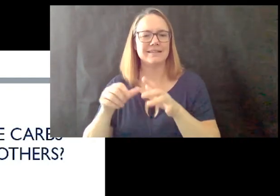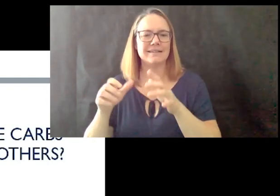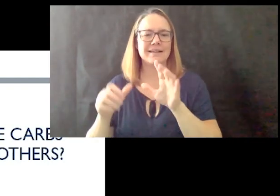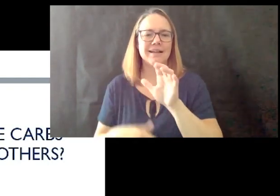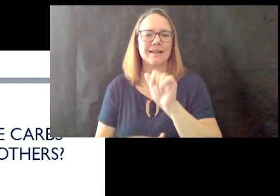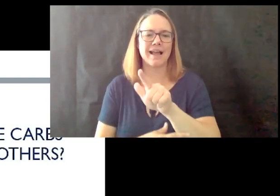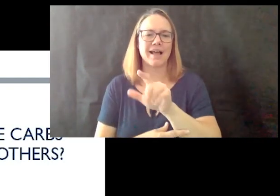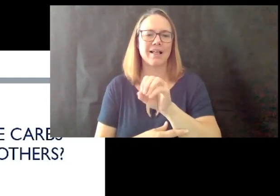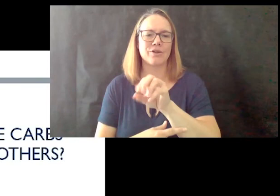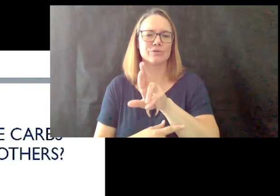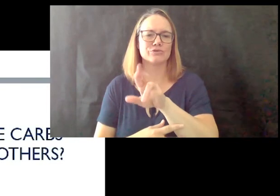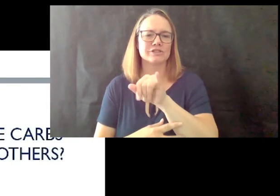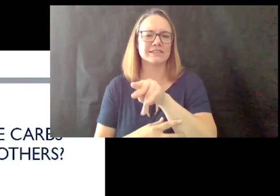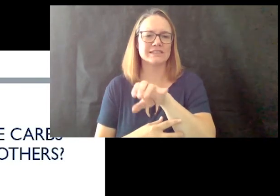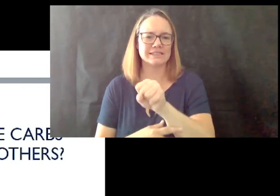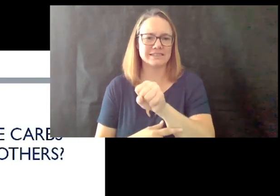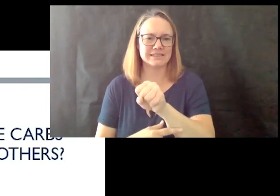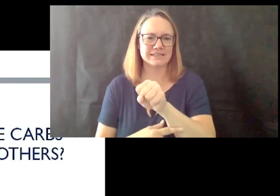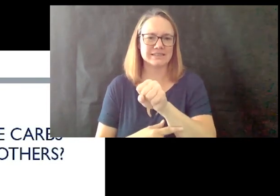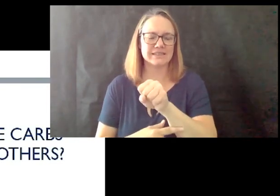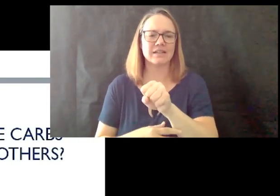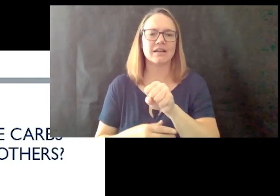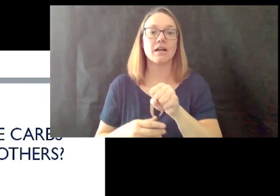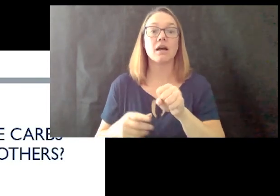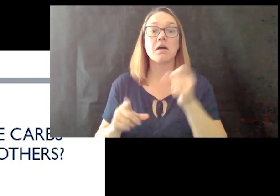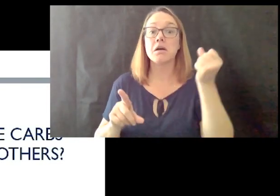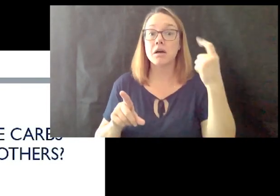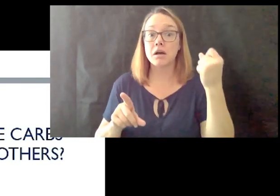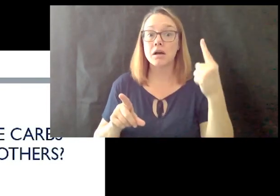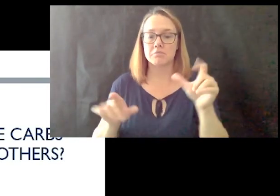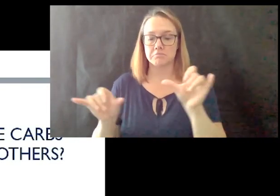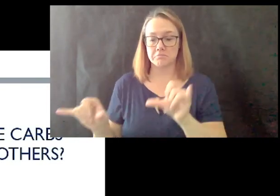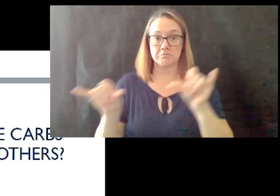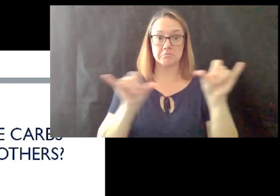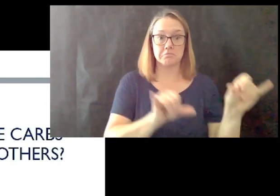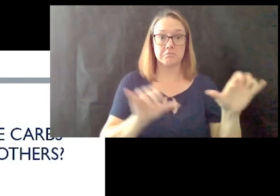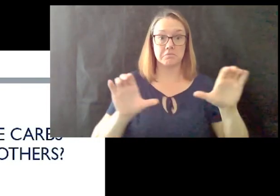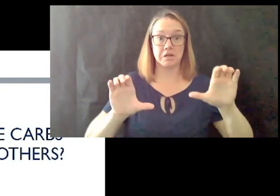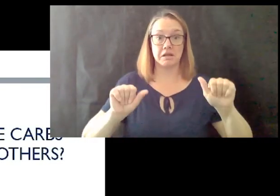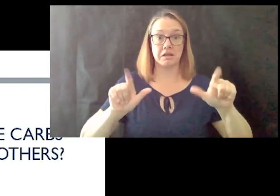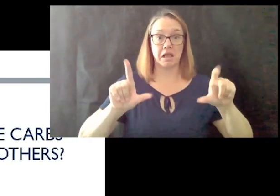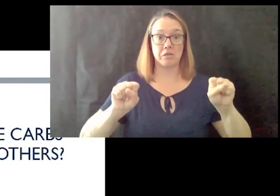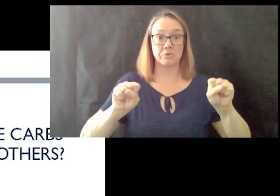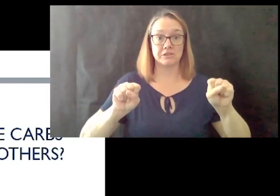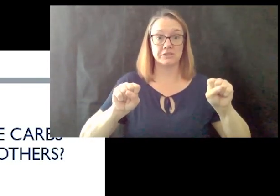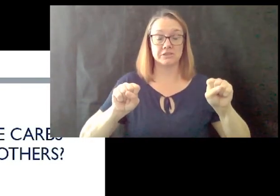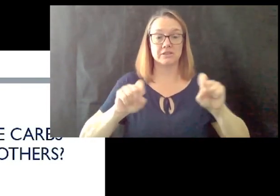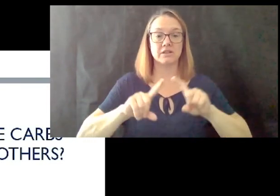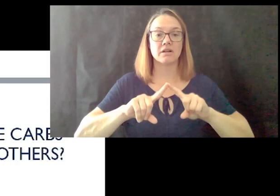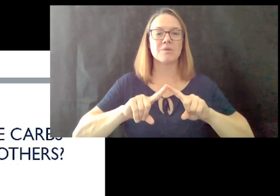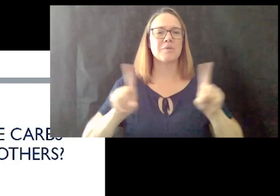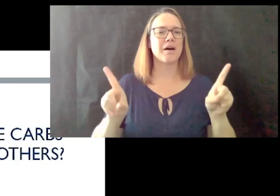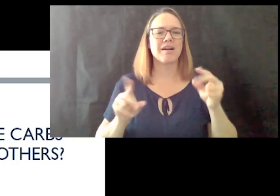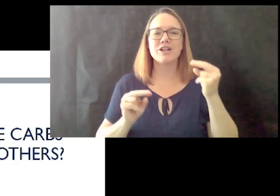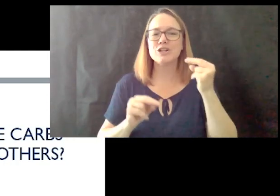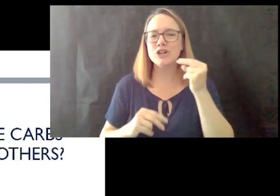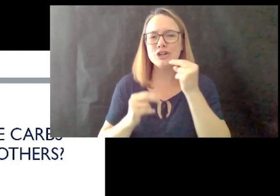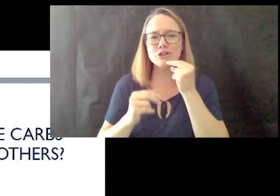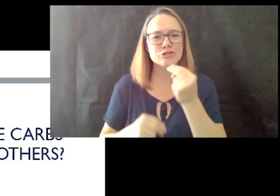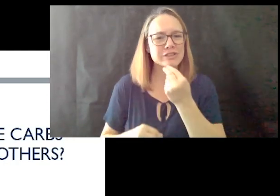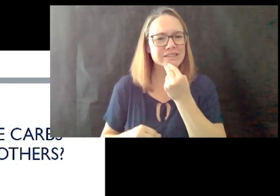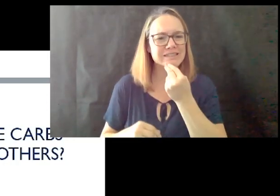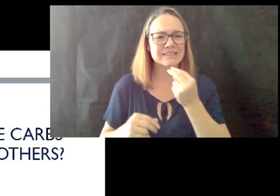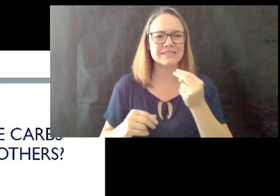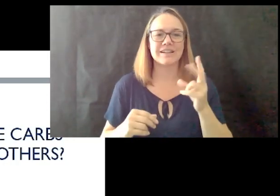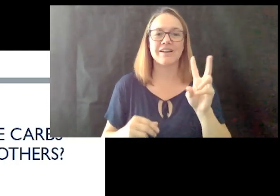where when we're looking at processed foods, a lot of times they have the same caloric value. However, they lack all the